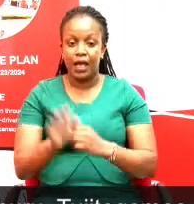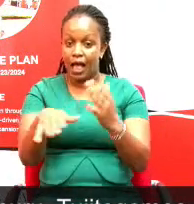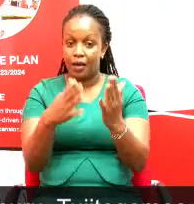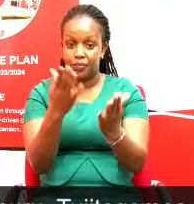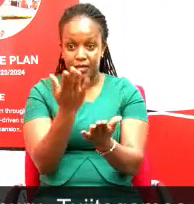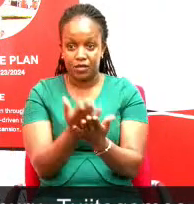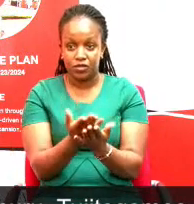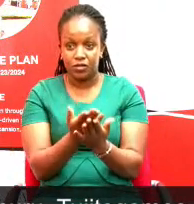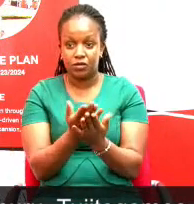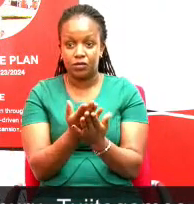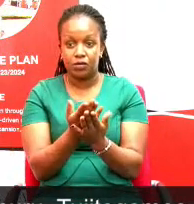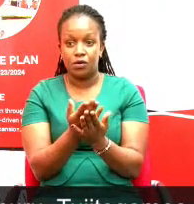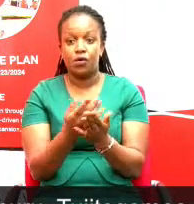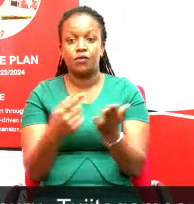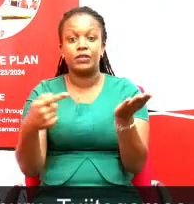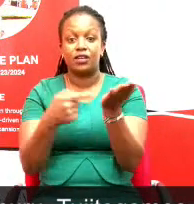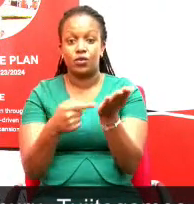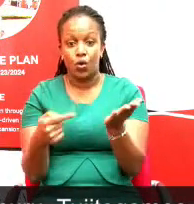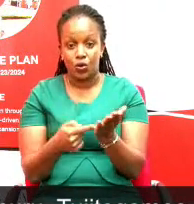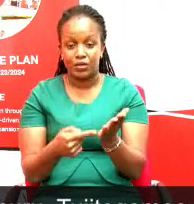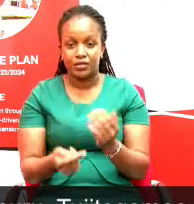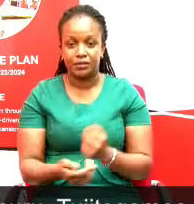application of cutting-edge technology.